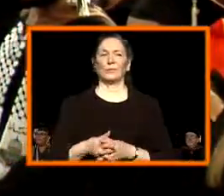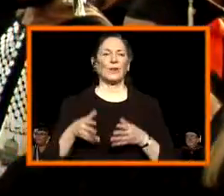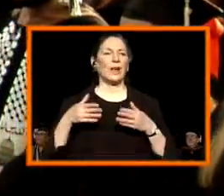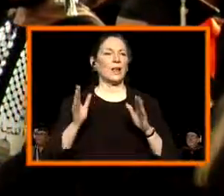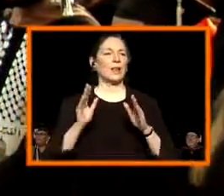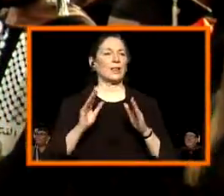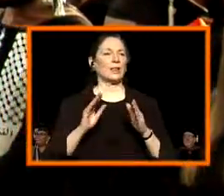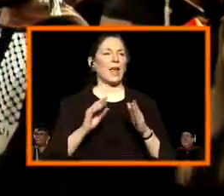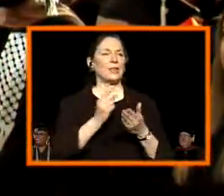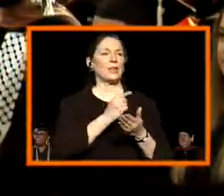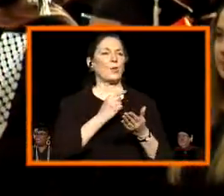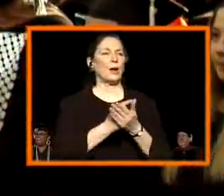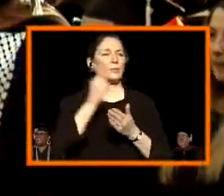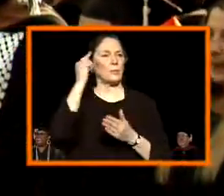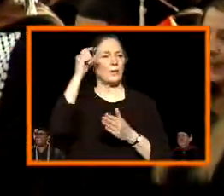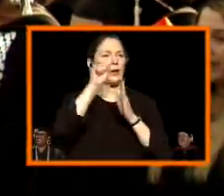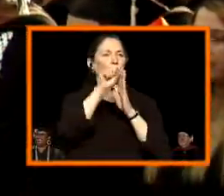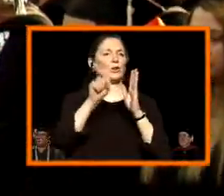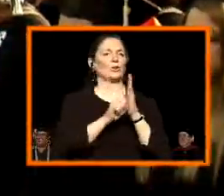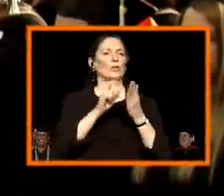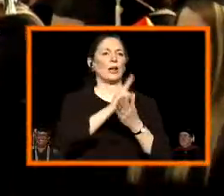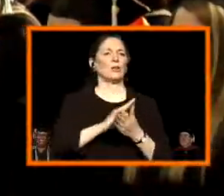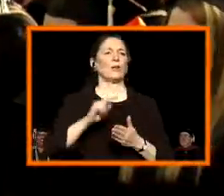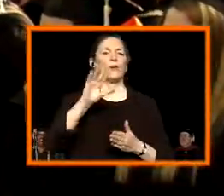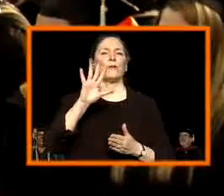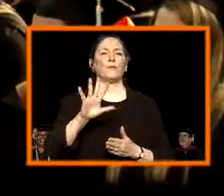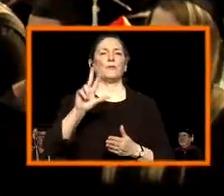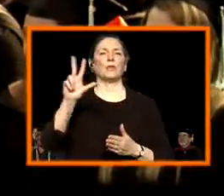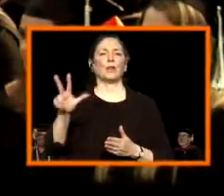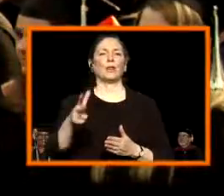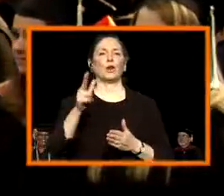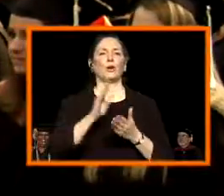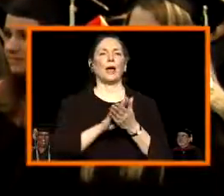Let the commencement of Governor State University's 53rd